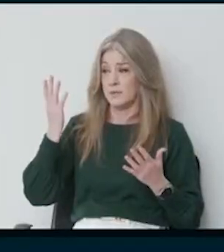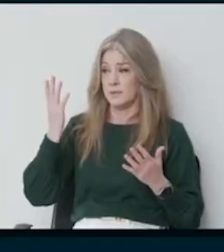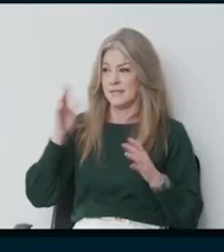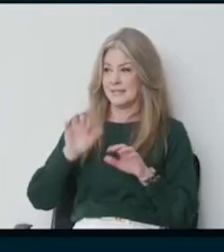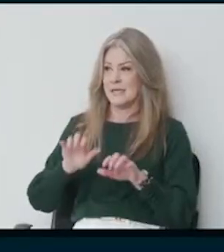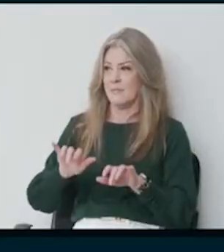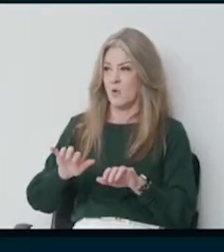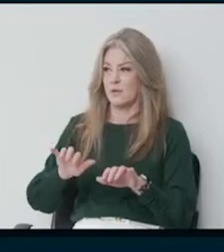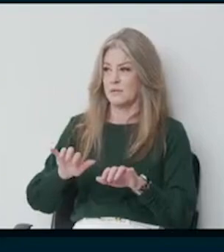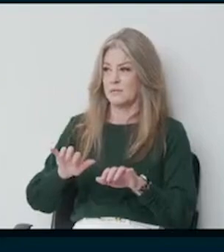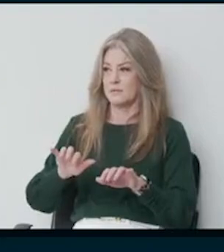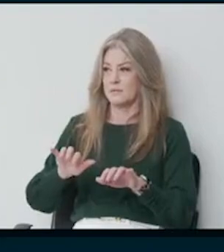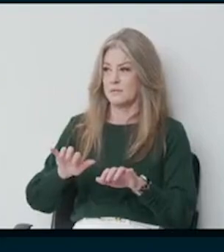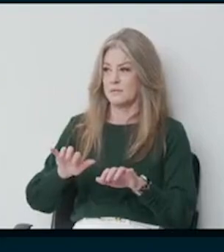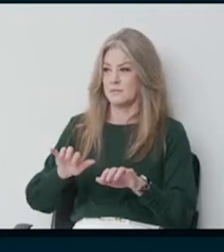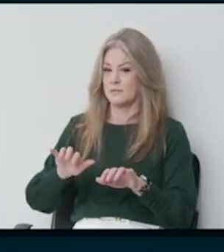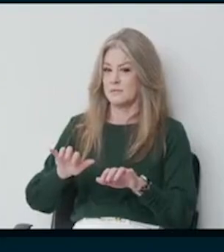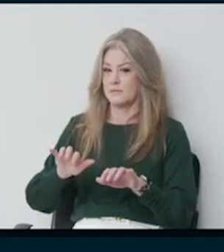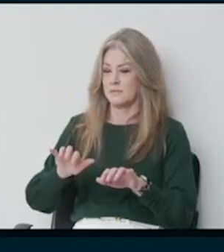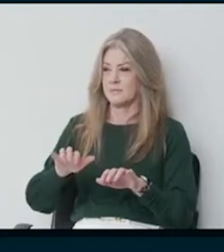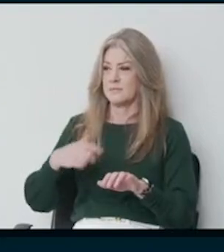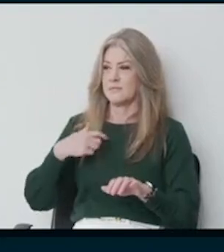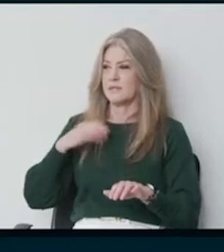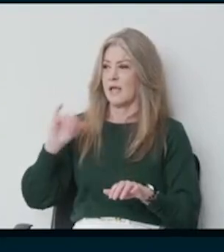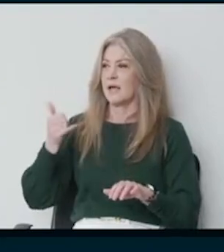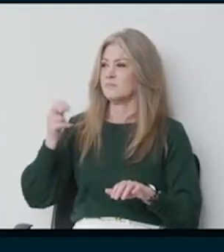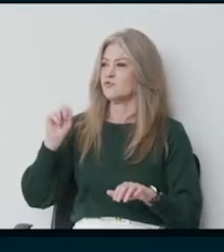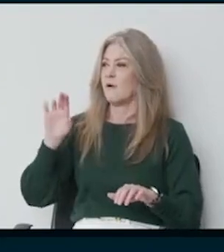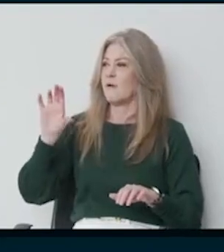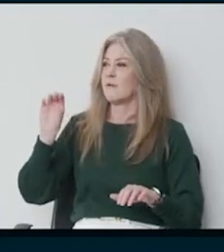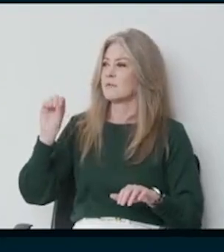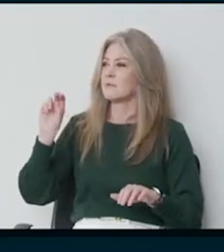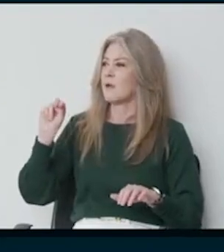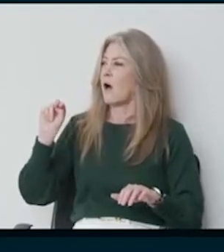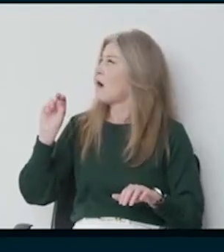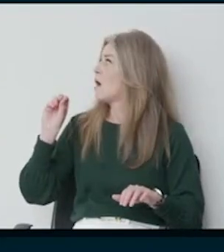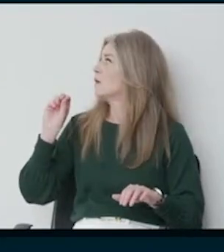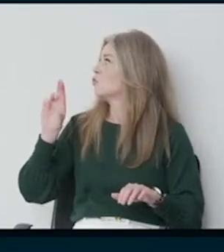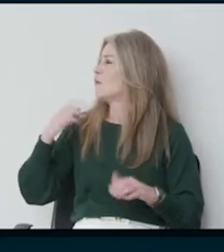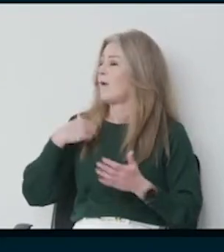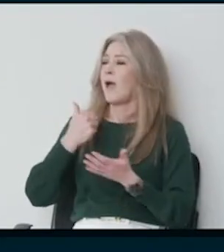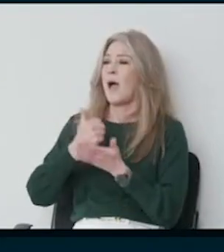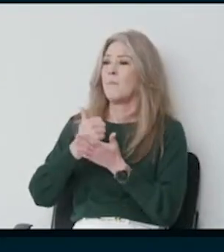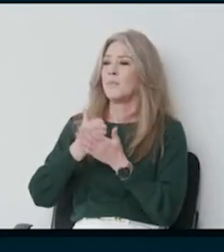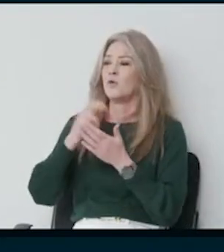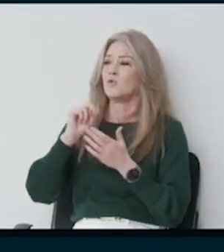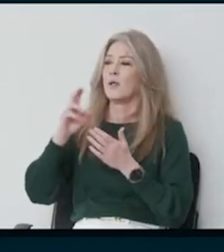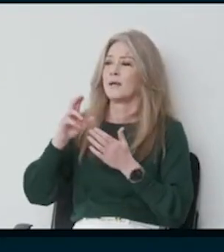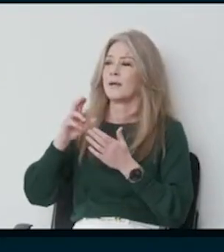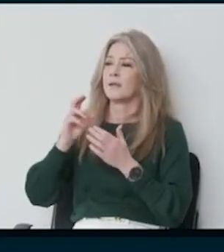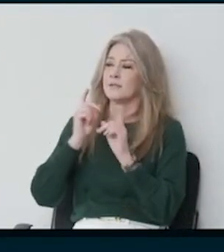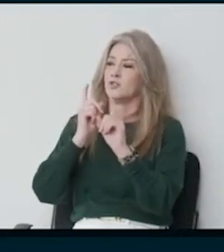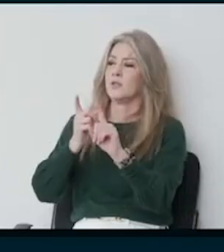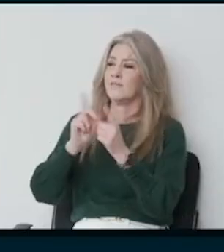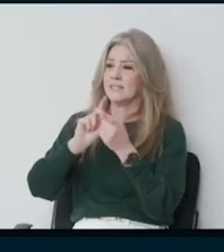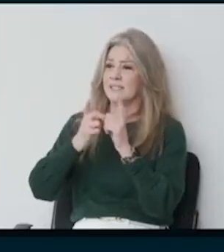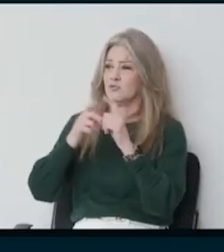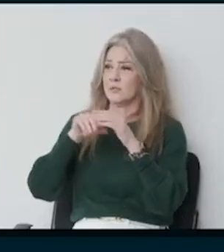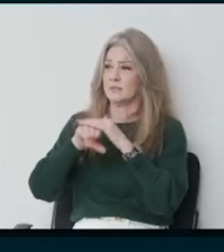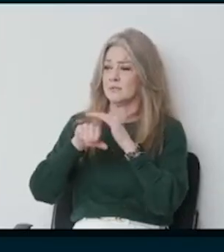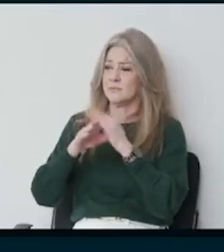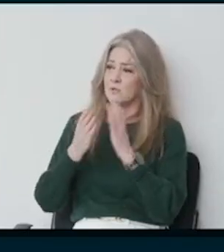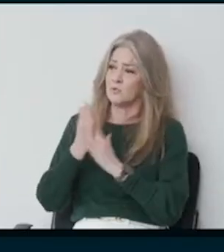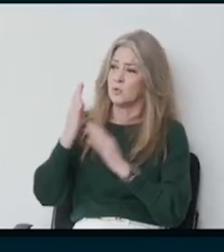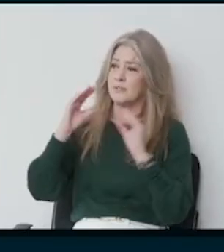keyboard. So I'm John Cotter. I help North Carolina achieve digital accessibility compliance through teaching